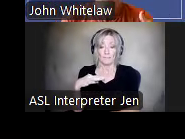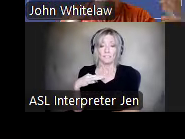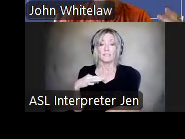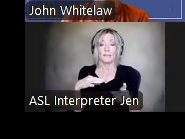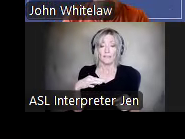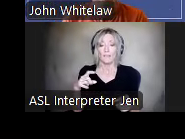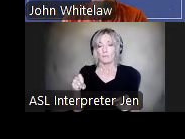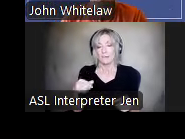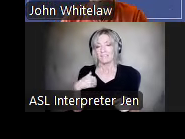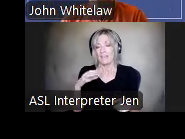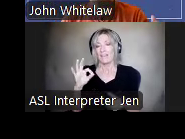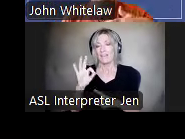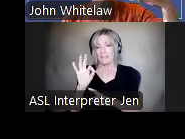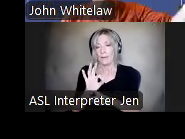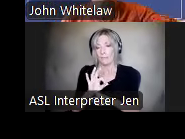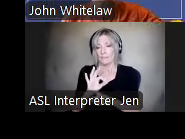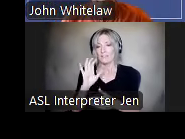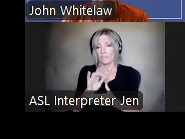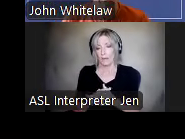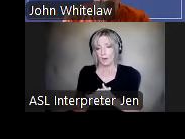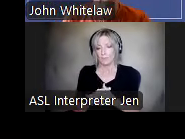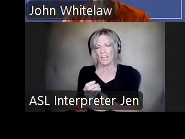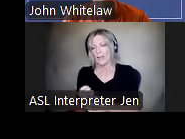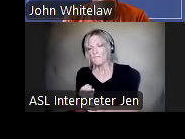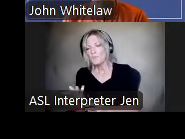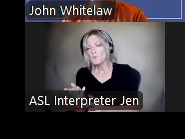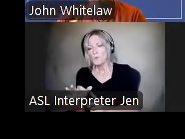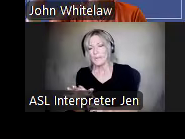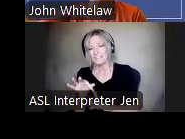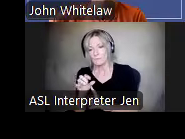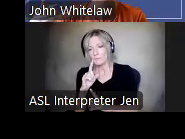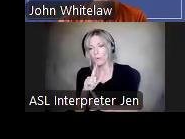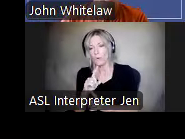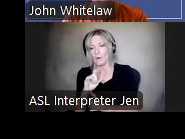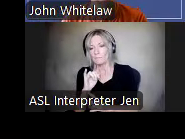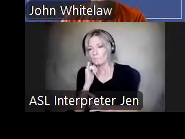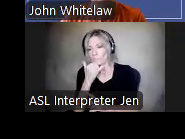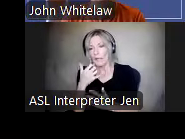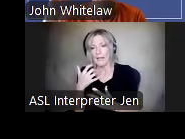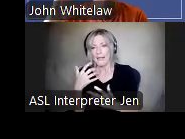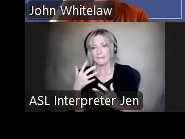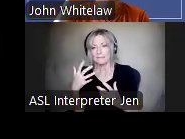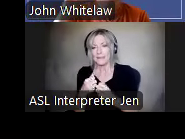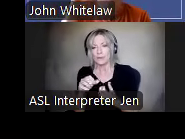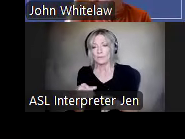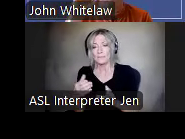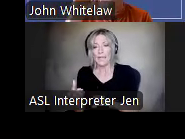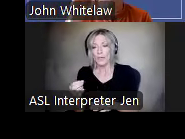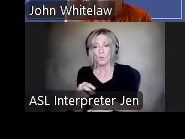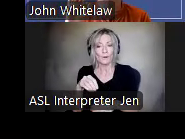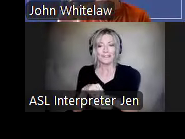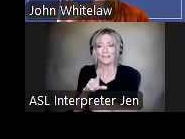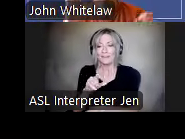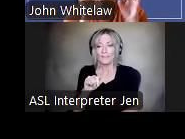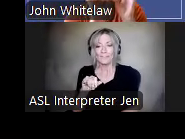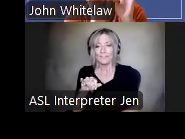have 9 months of marriage, with a couple of exceptions for accidental death or death in the line of duty, or this is another one that